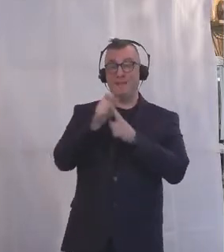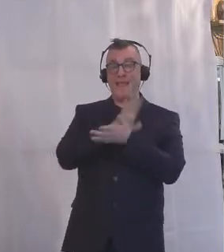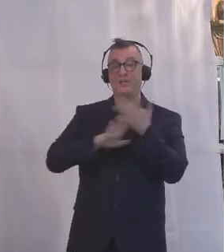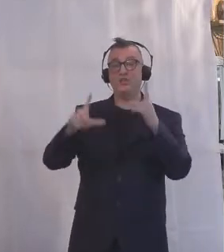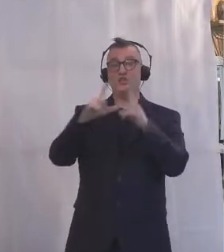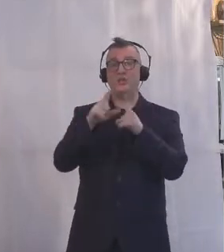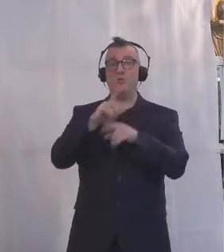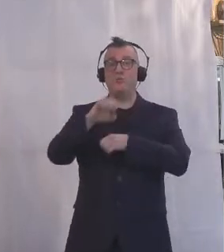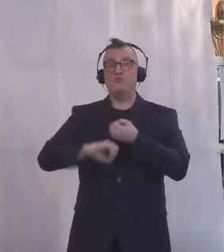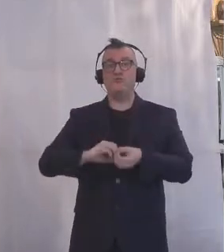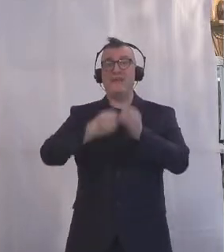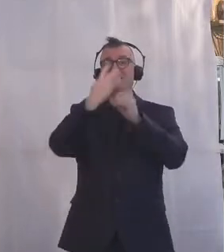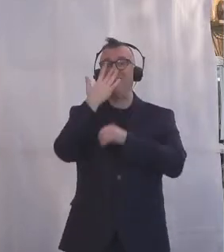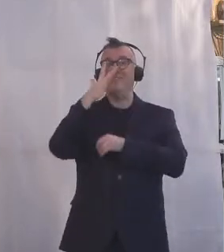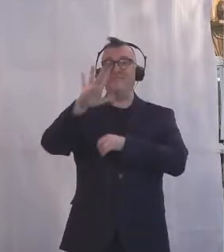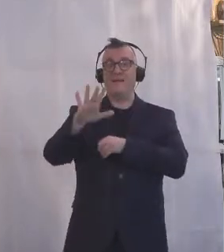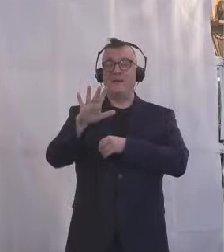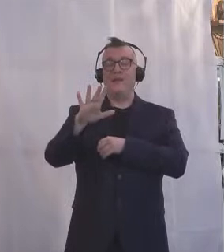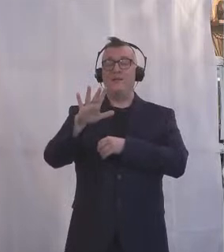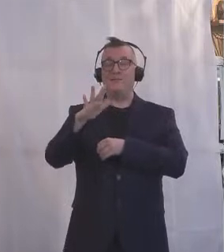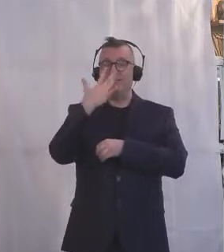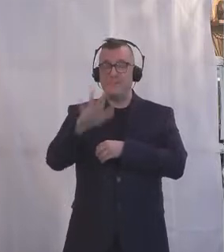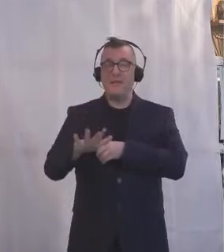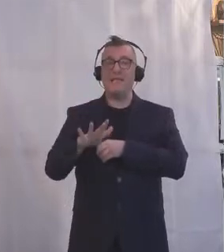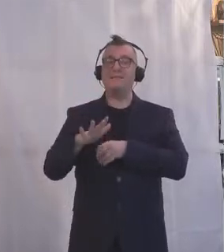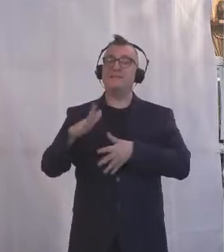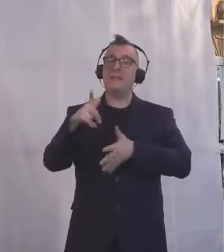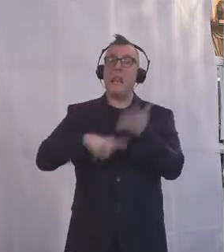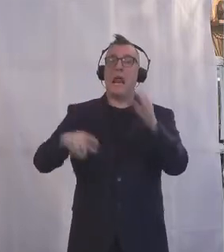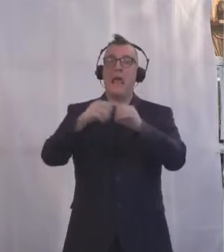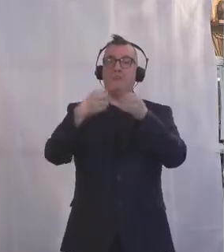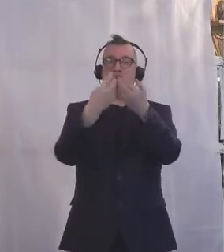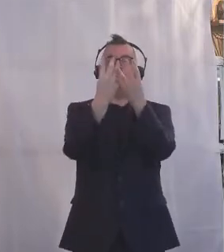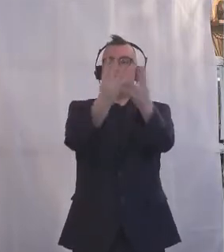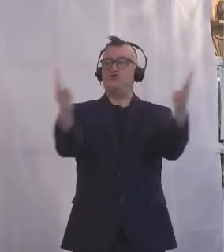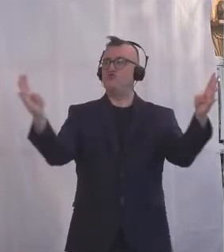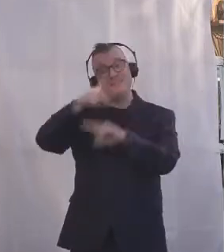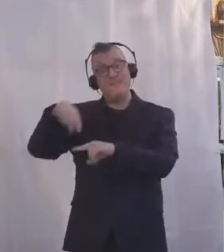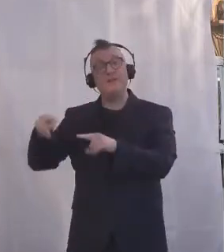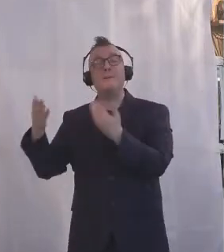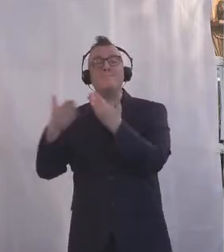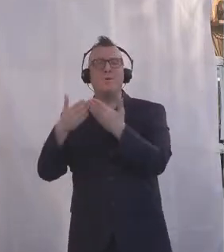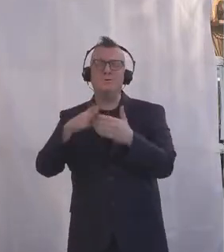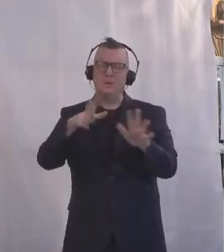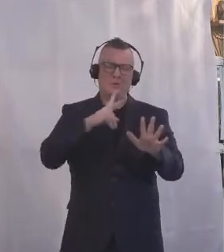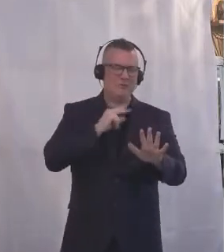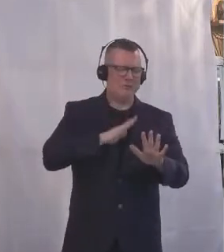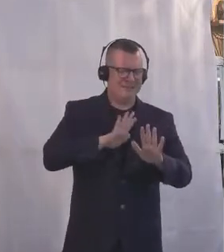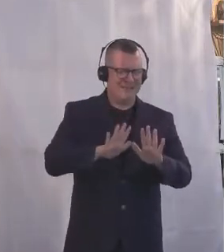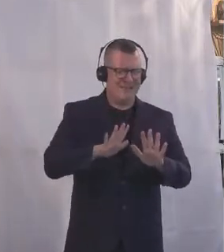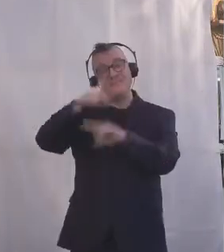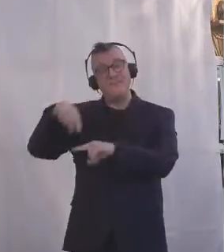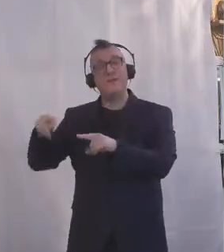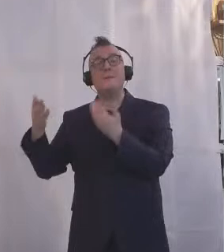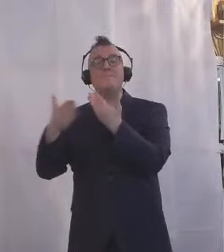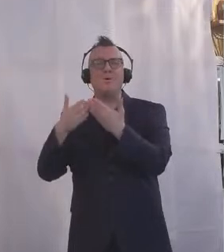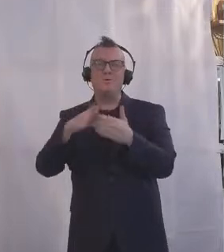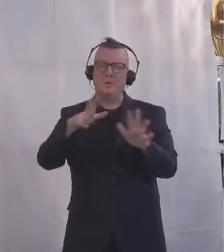So it's a 200-degree wraparound screen in a blacked out room. And we control things like, a